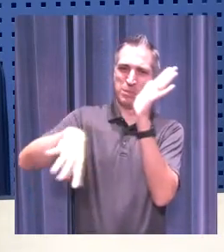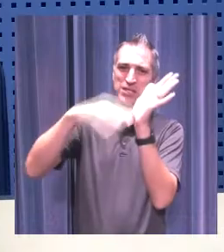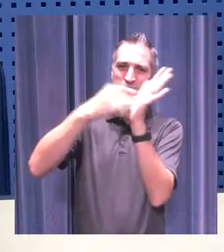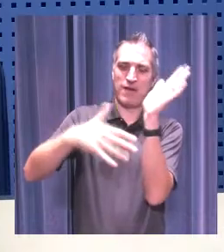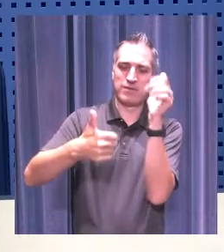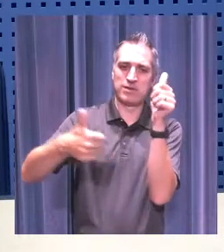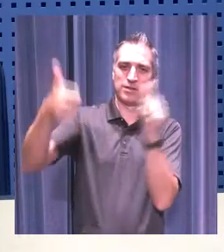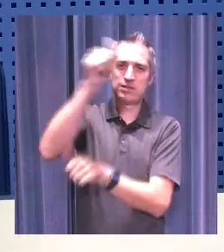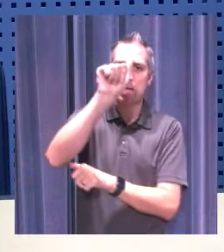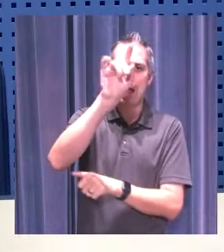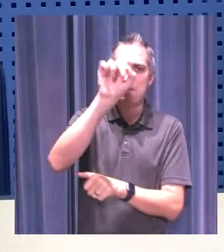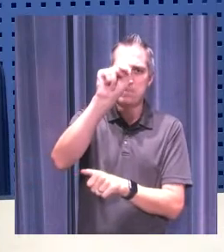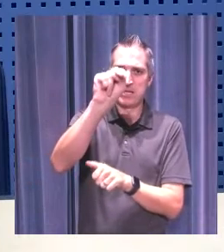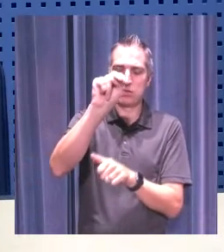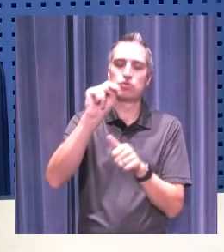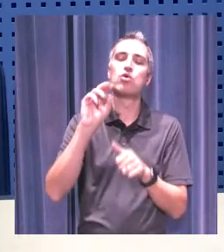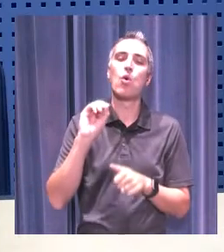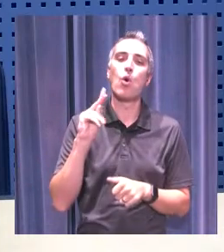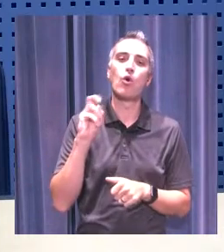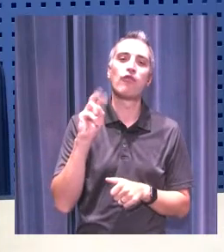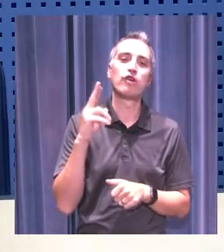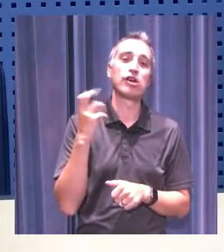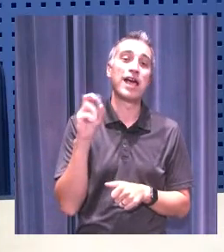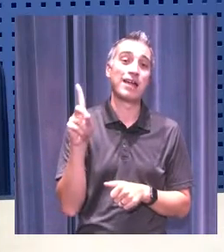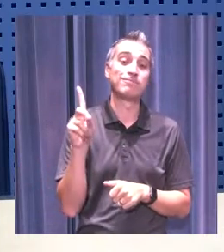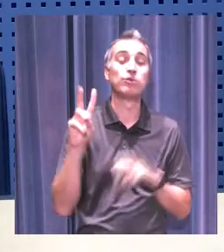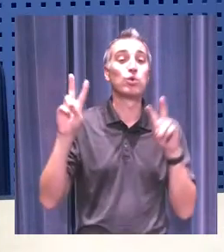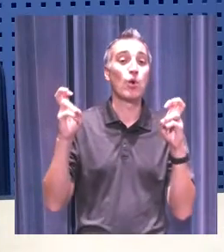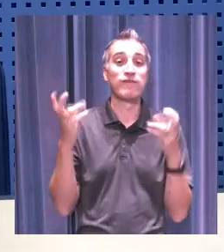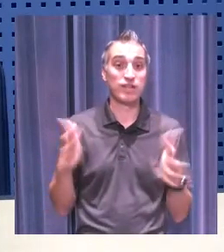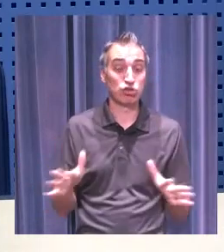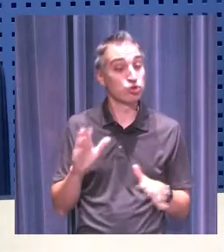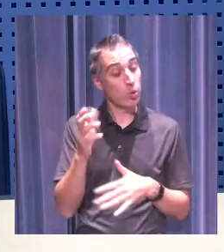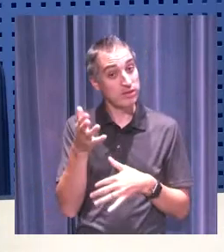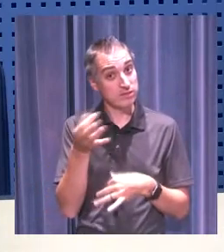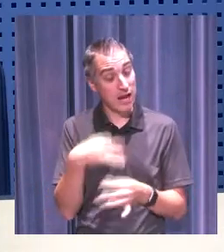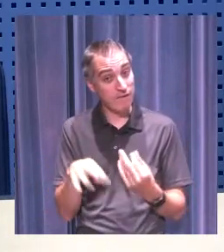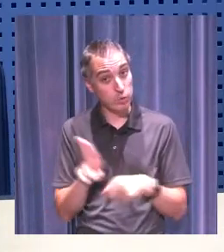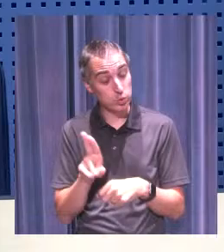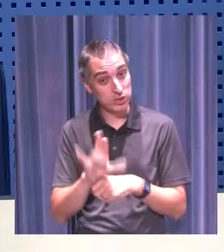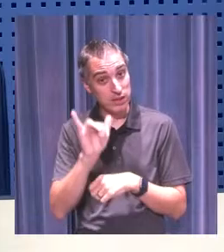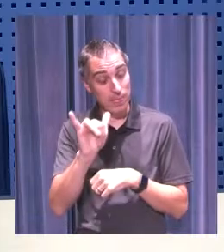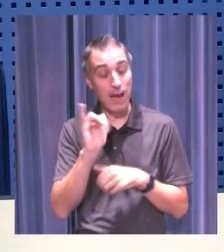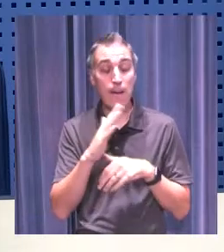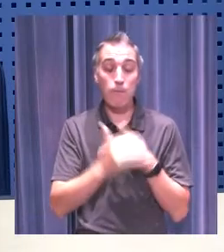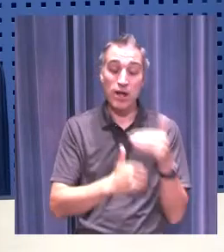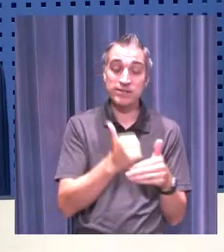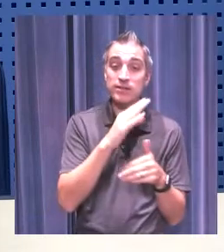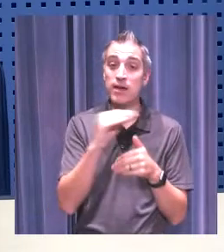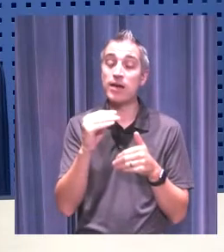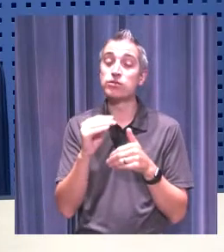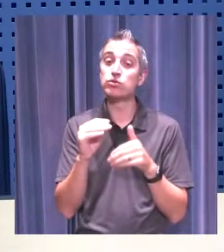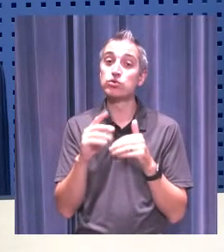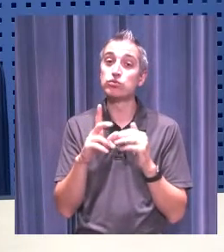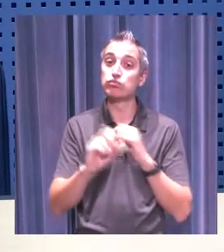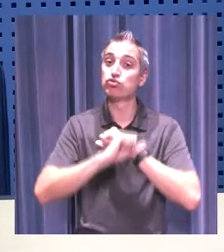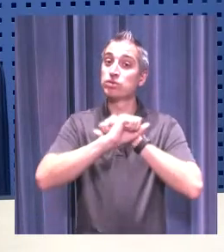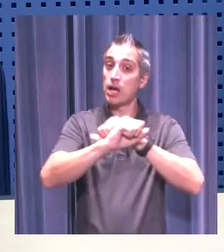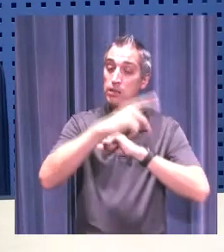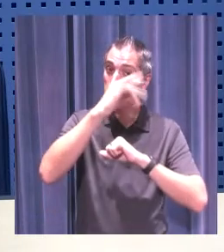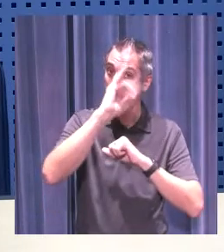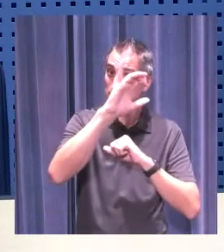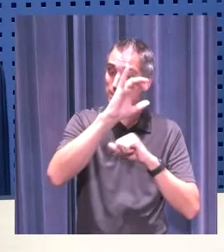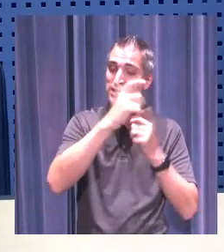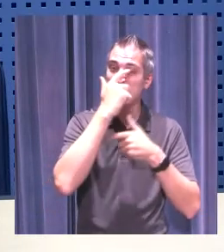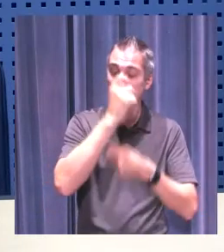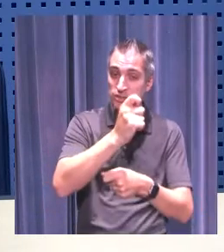administrative overhead." End quote. So instead of using the process and procedures to protect the public interest in preserving Mott